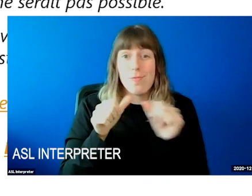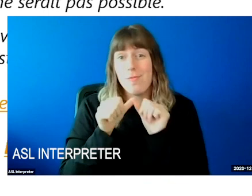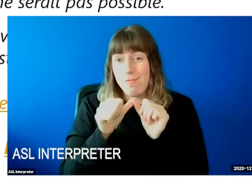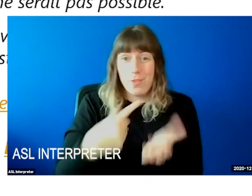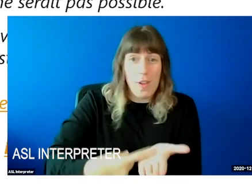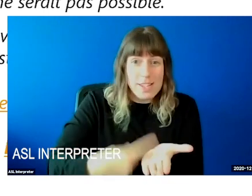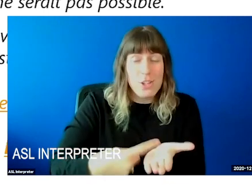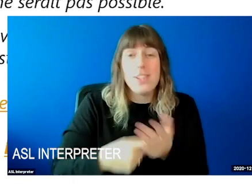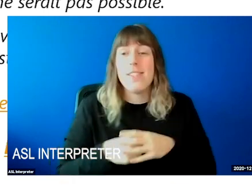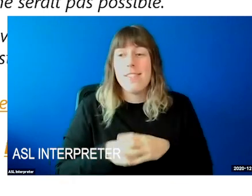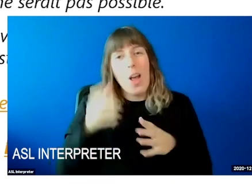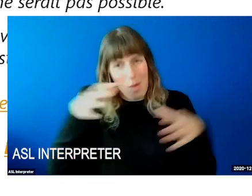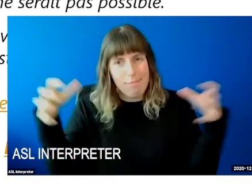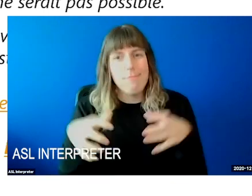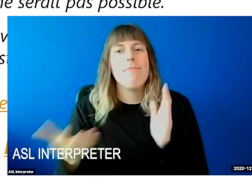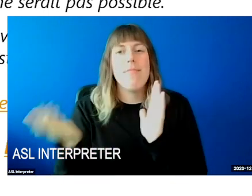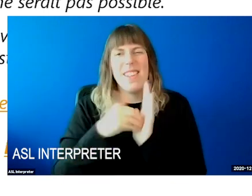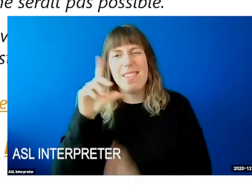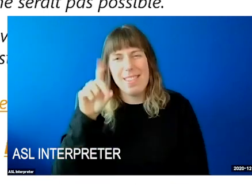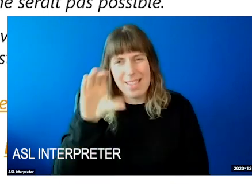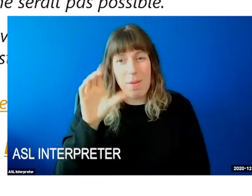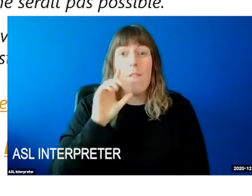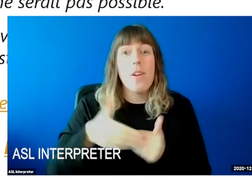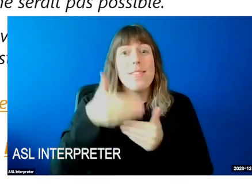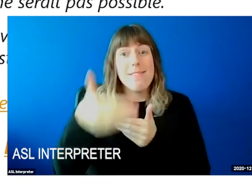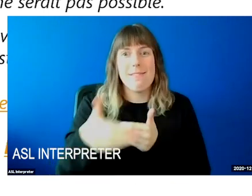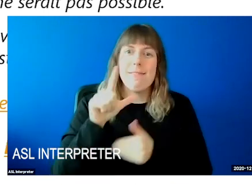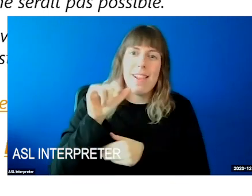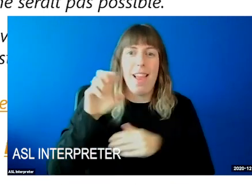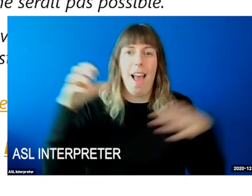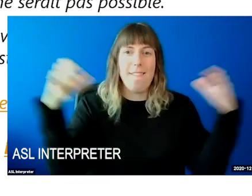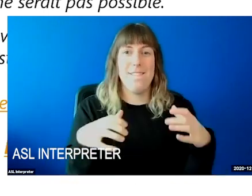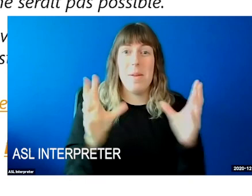the continued correspondence and conversations and gathering